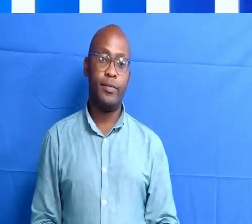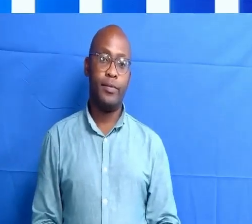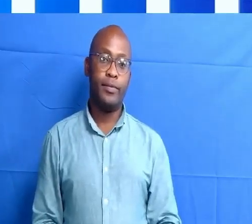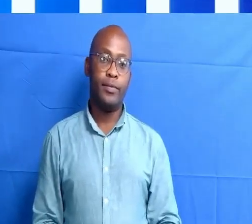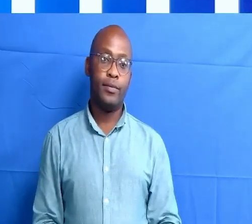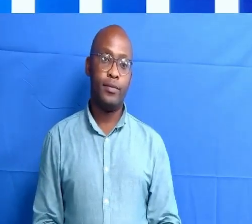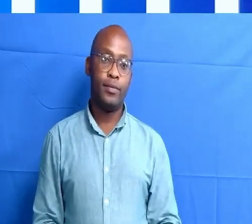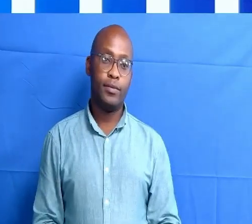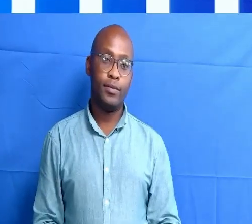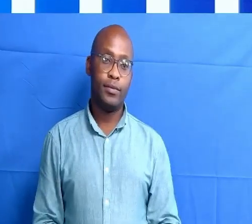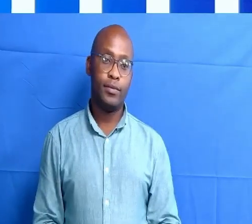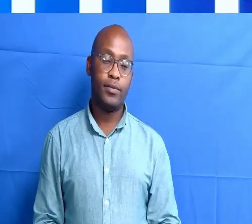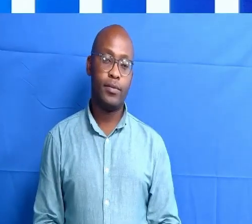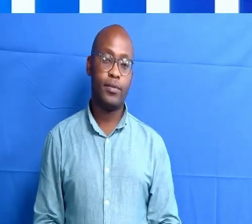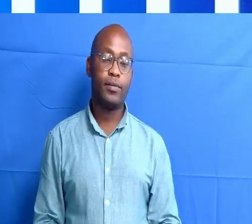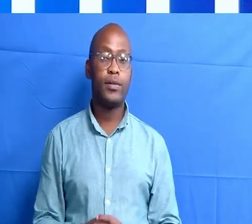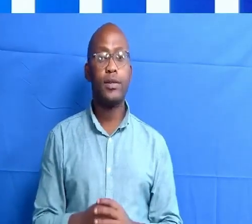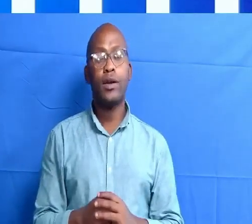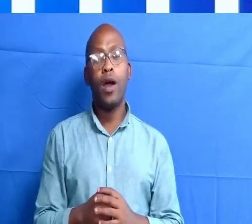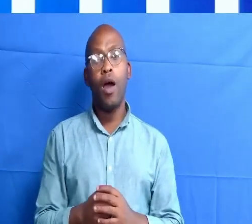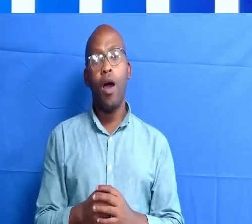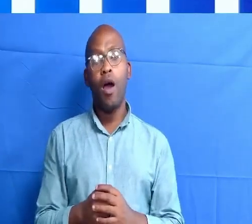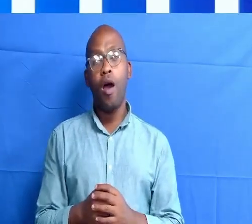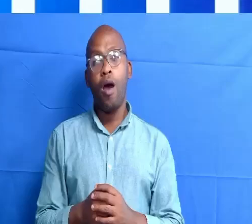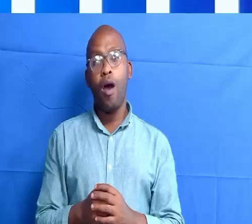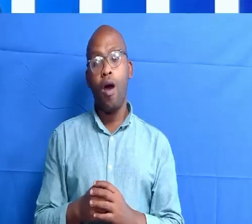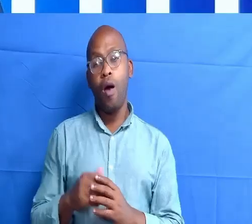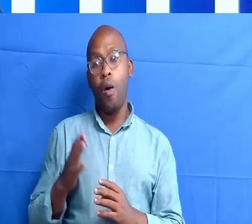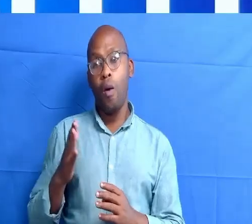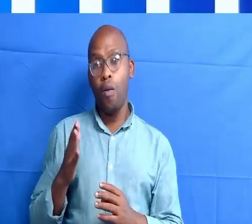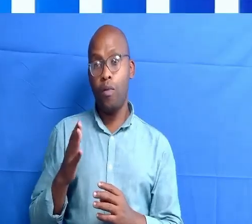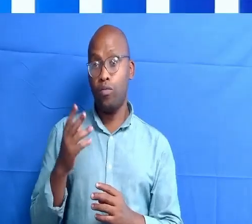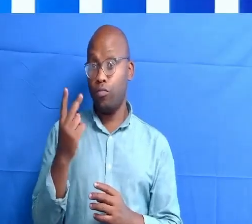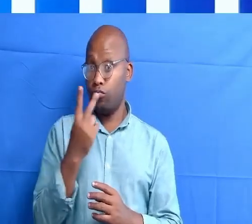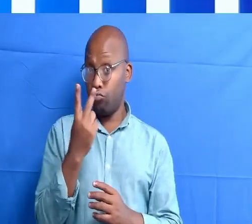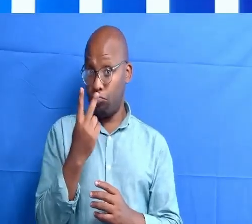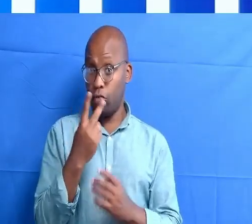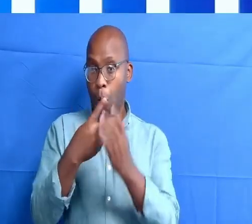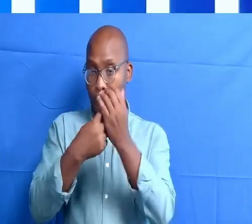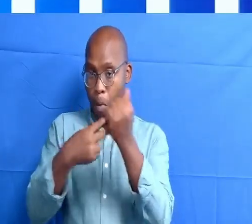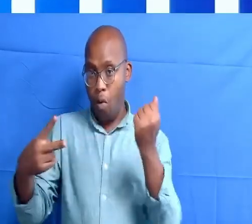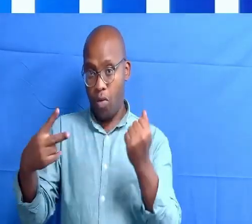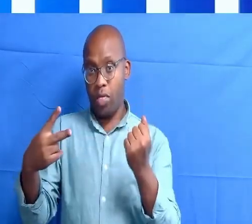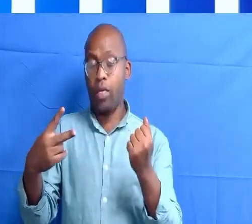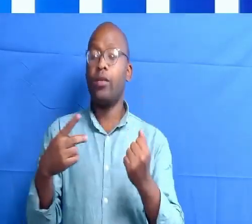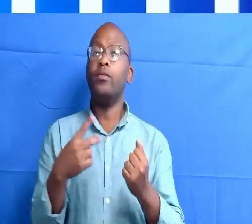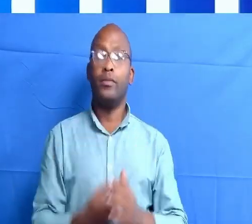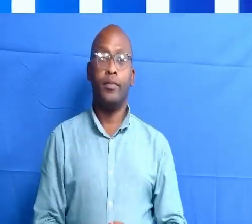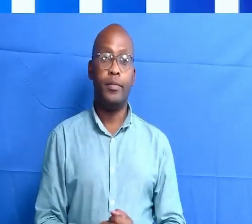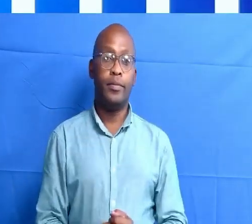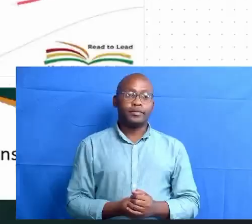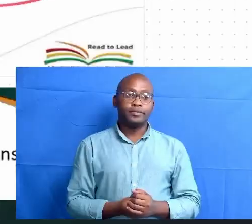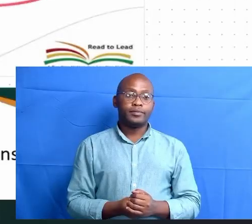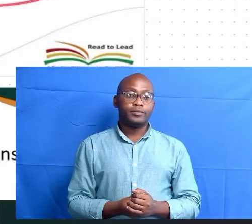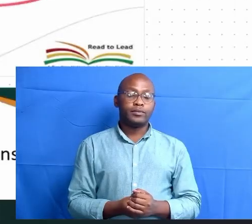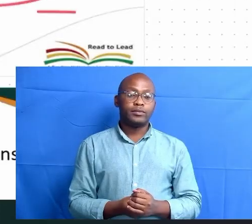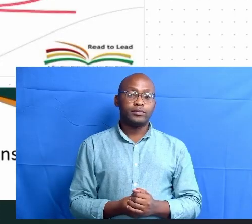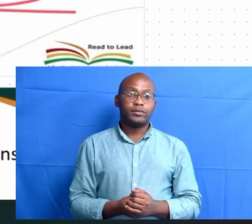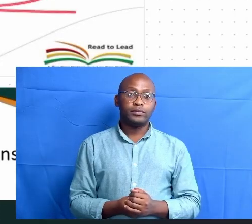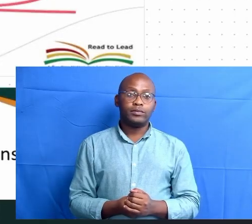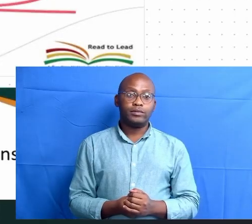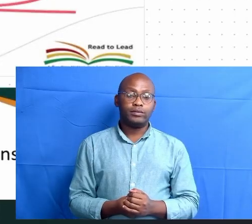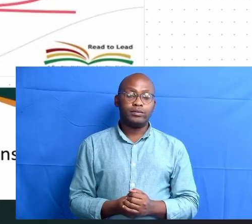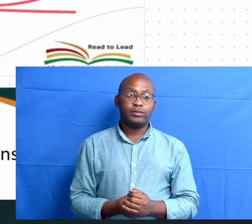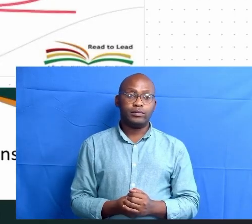in there. Dividing by 25 both sides, you get 1 as 2. How many? 25 on 500. That's